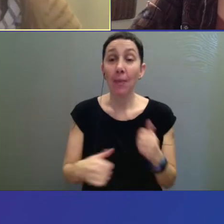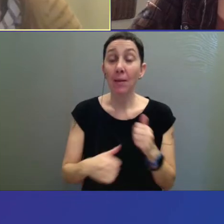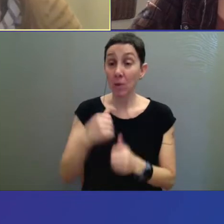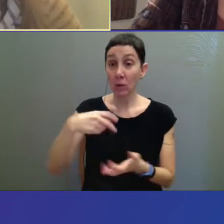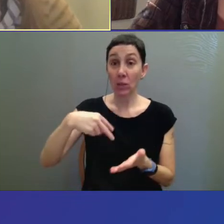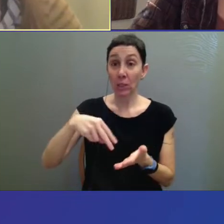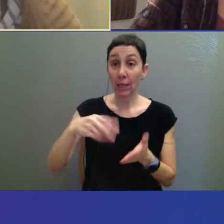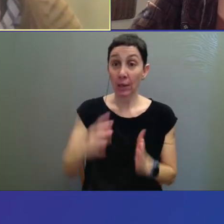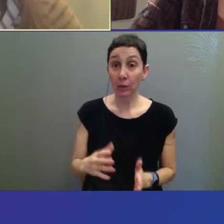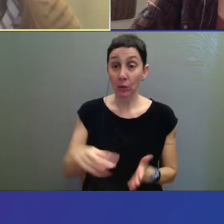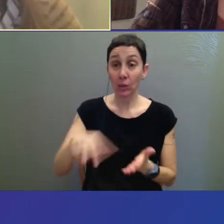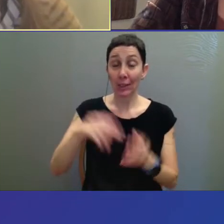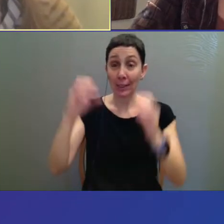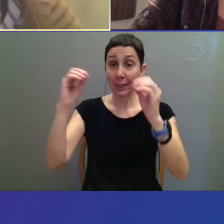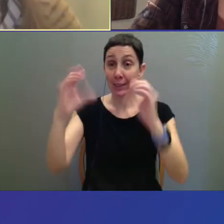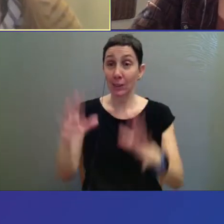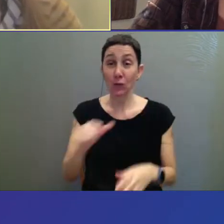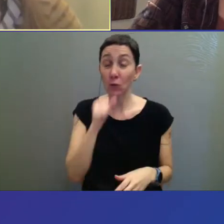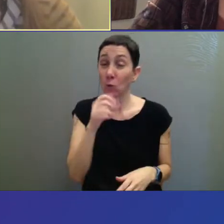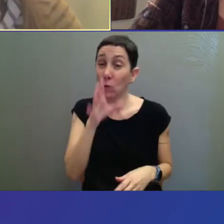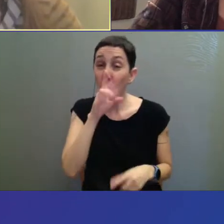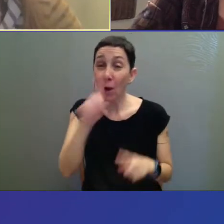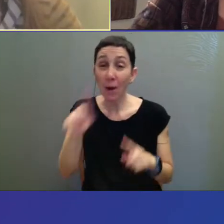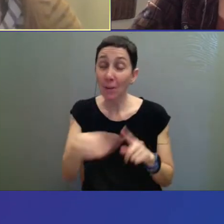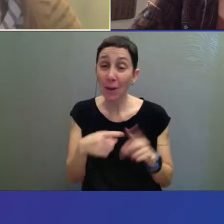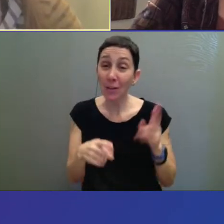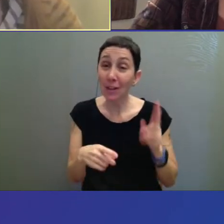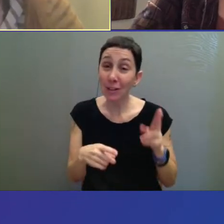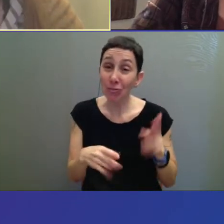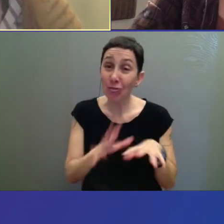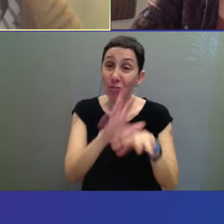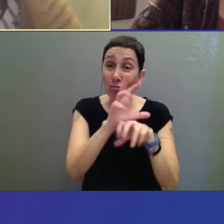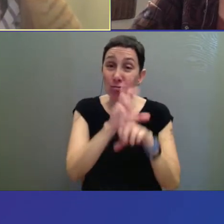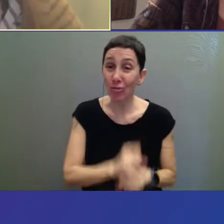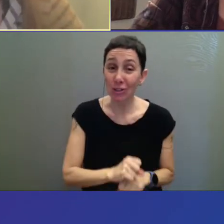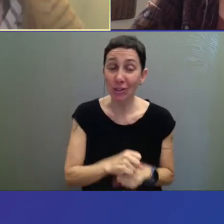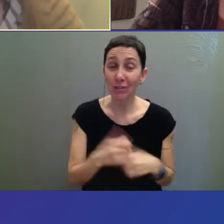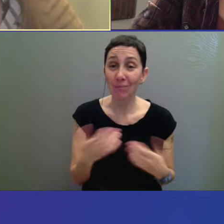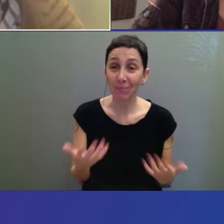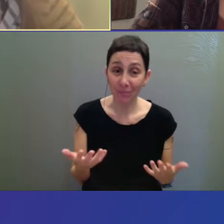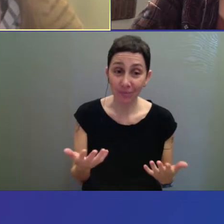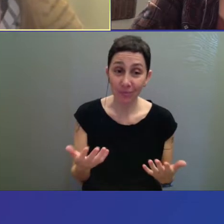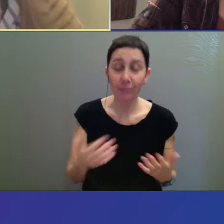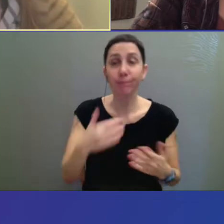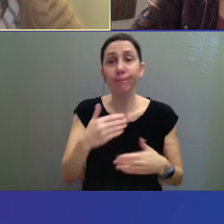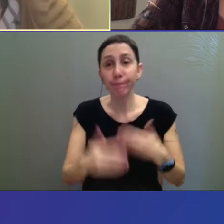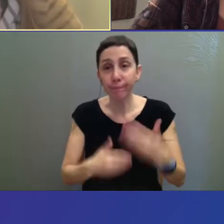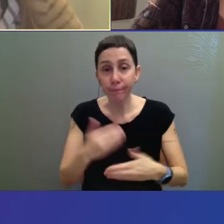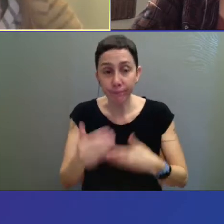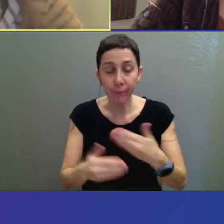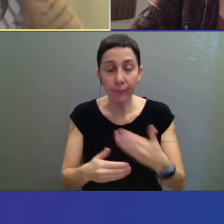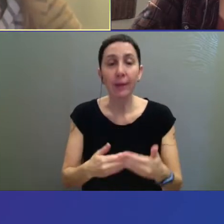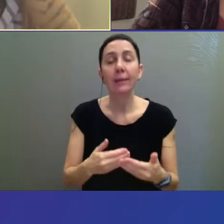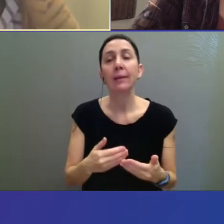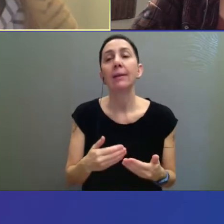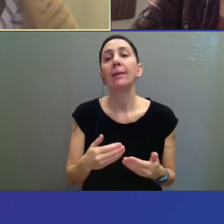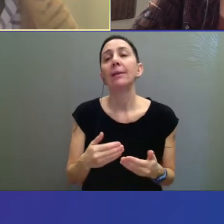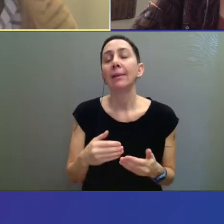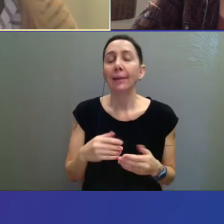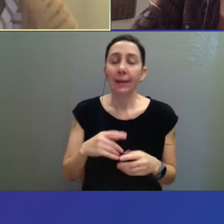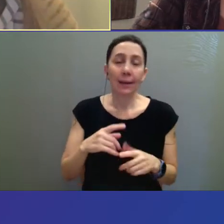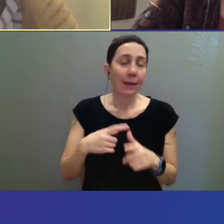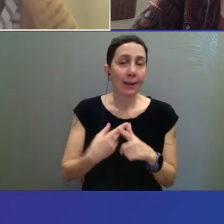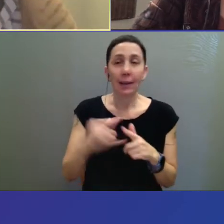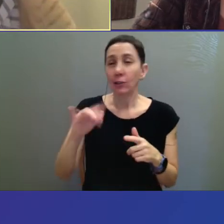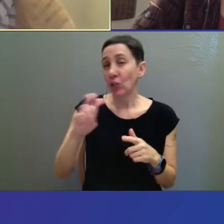heard from don't speak to it. So along those lines, and then stylistically, and then there's the competitive world, the